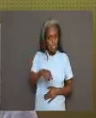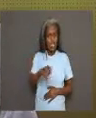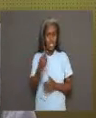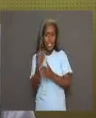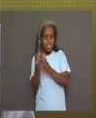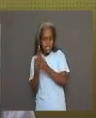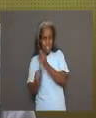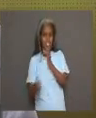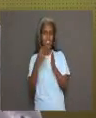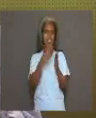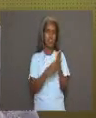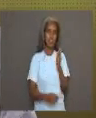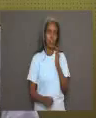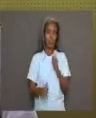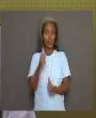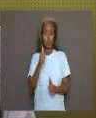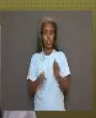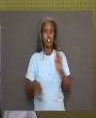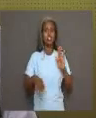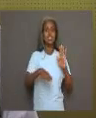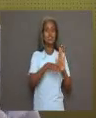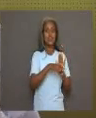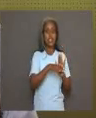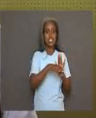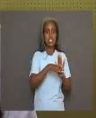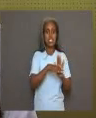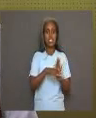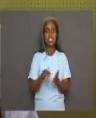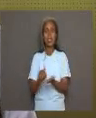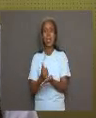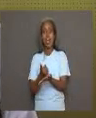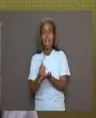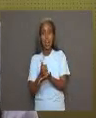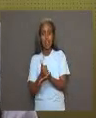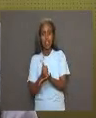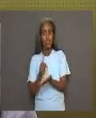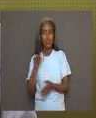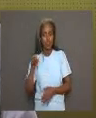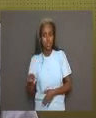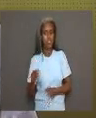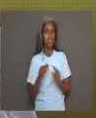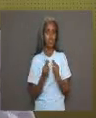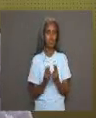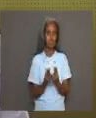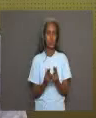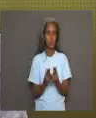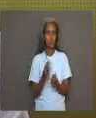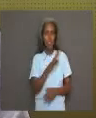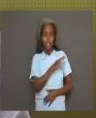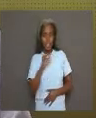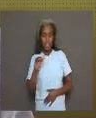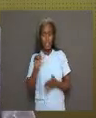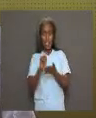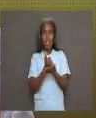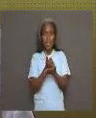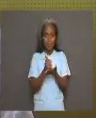single value which represents the average of that group. An